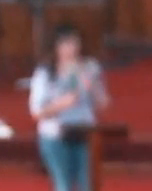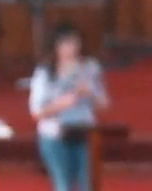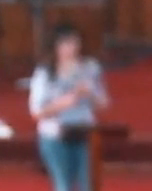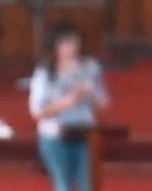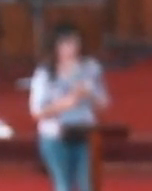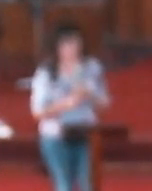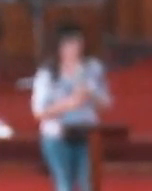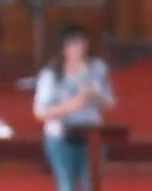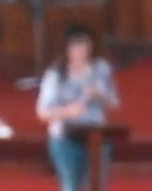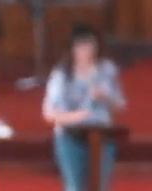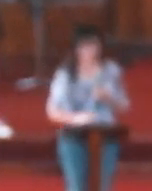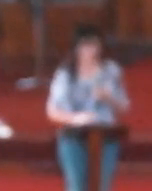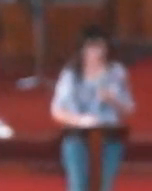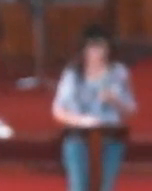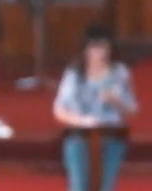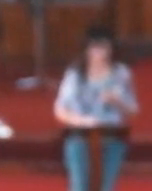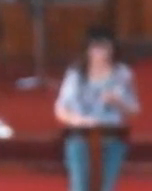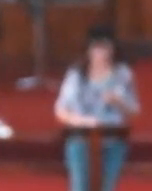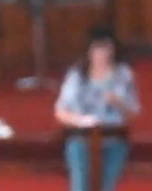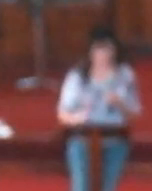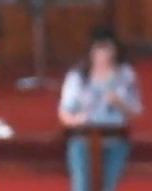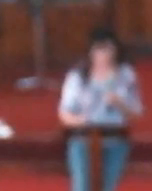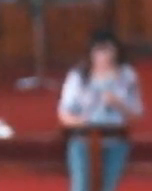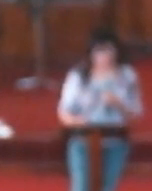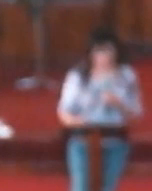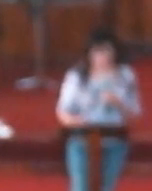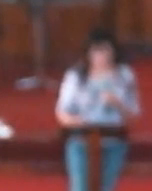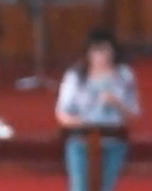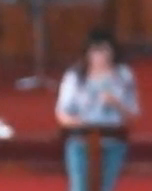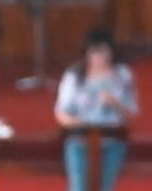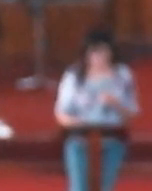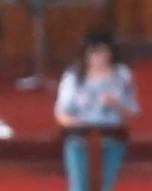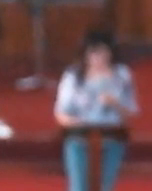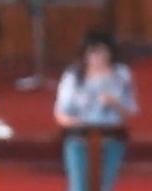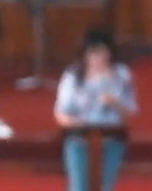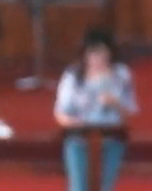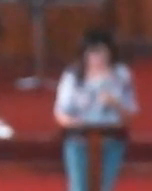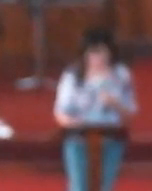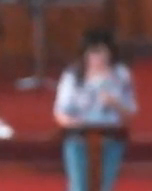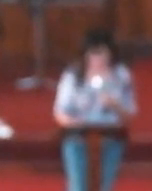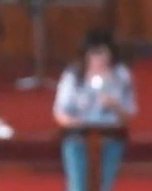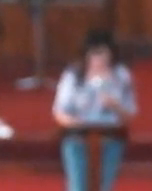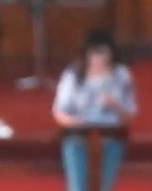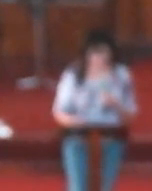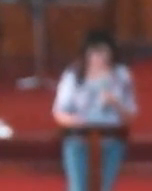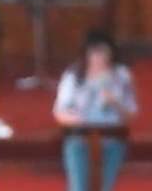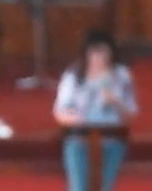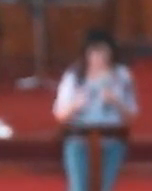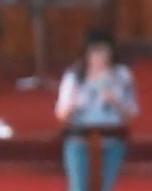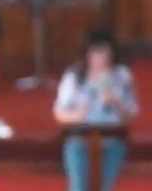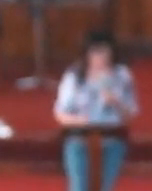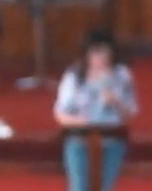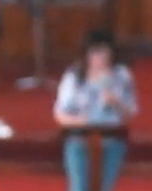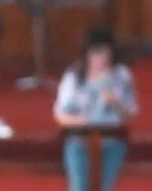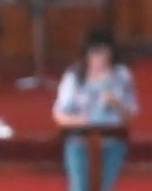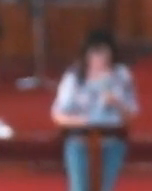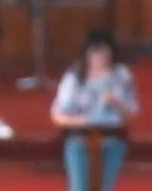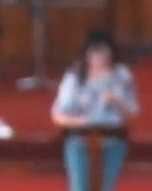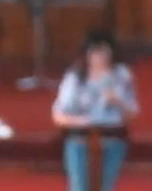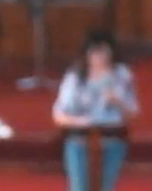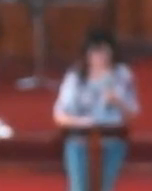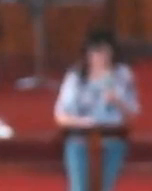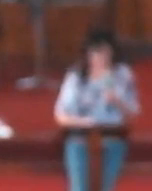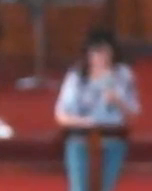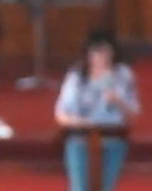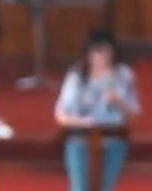vamos a ver juntos un pasaje en Primera Reyes 17. Okay, we're going to 1 Kings 17. We're going ¿Se acuerdan? To do this together. Este es